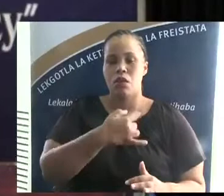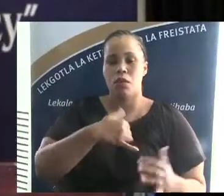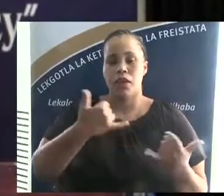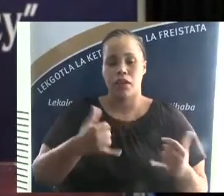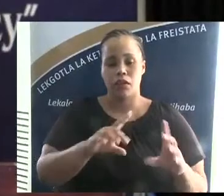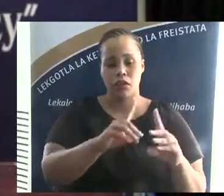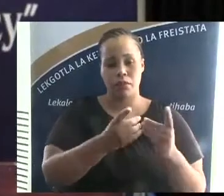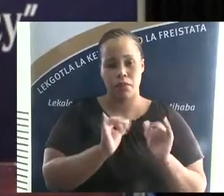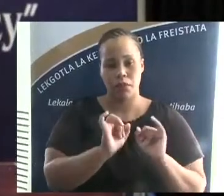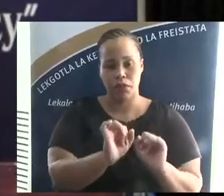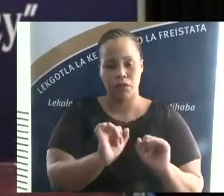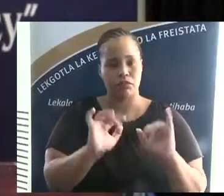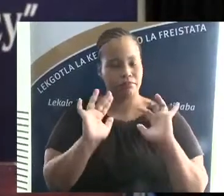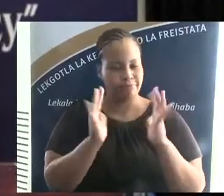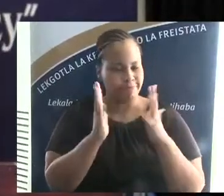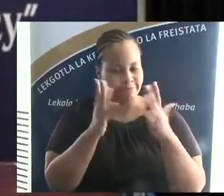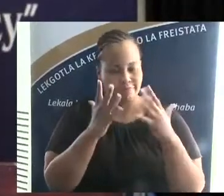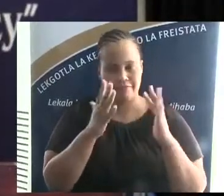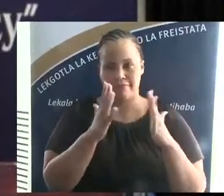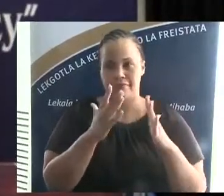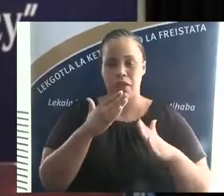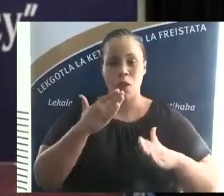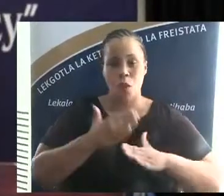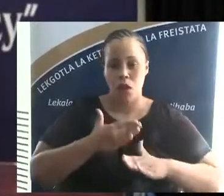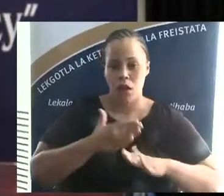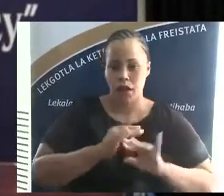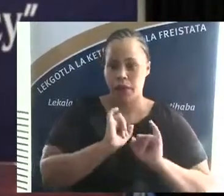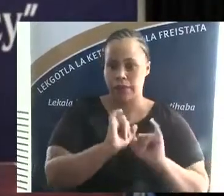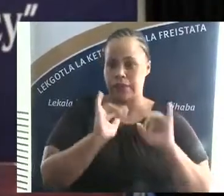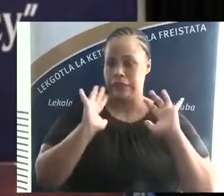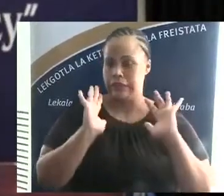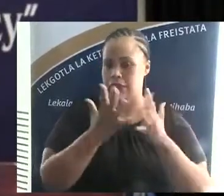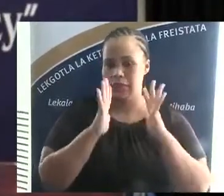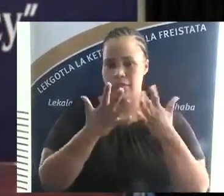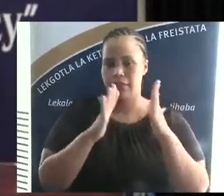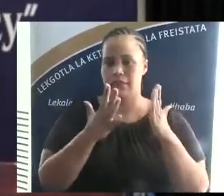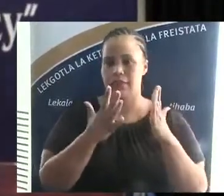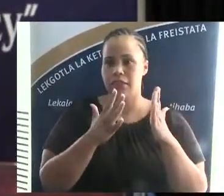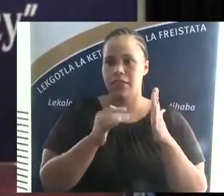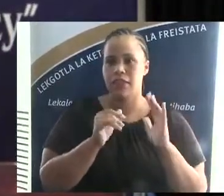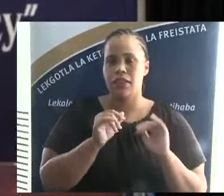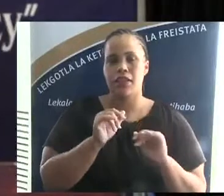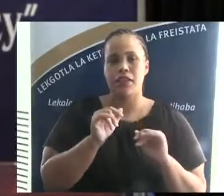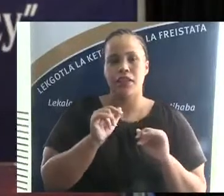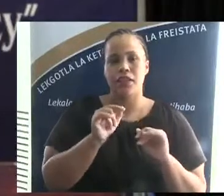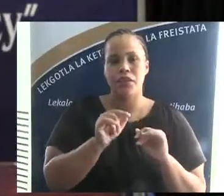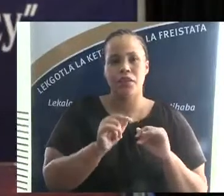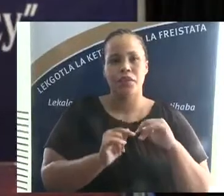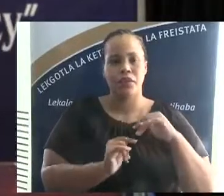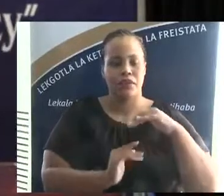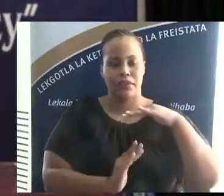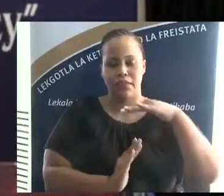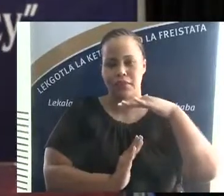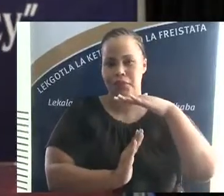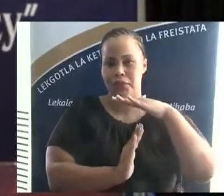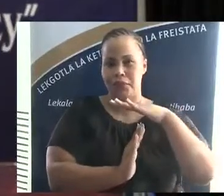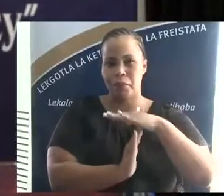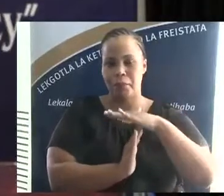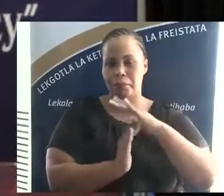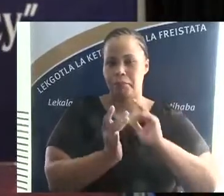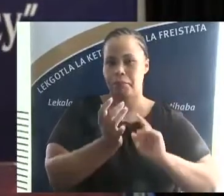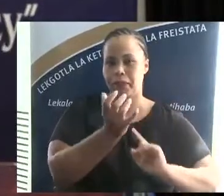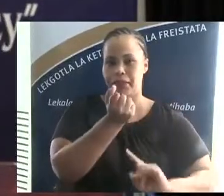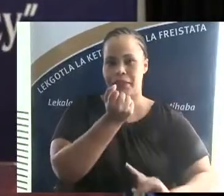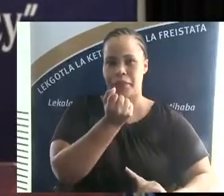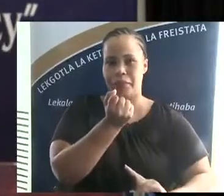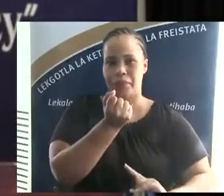the department for their sterling work and applaud you for maintaining the top performance status during